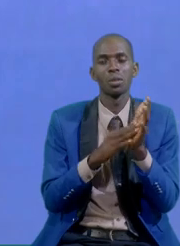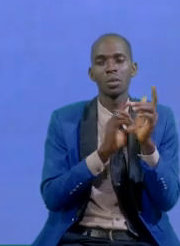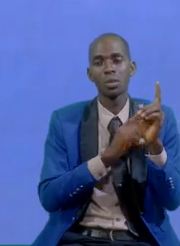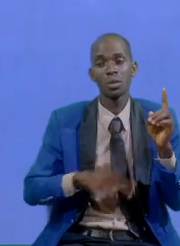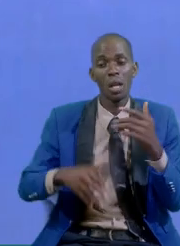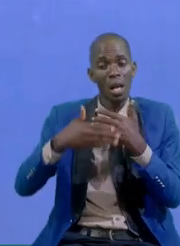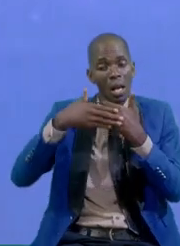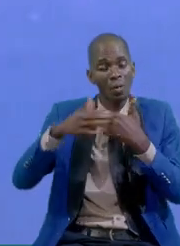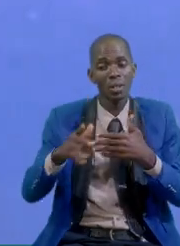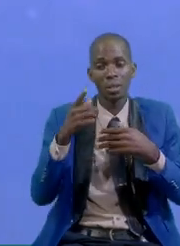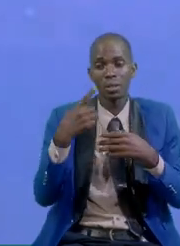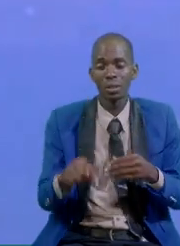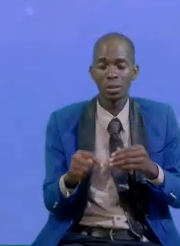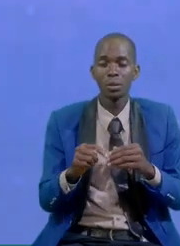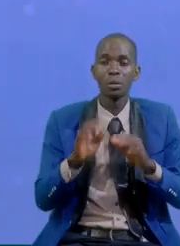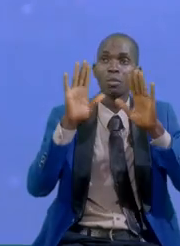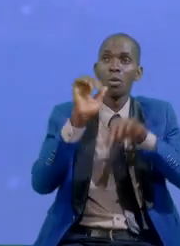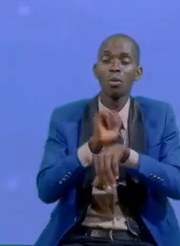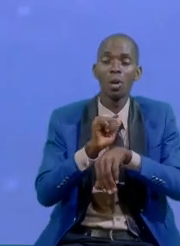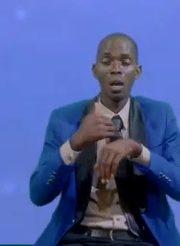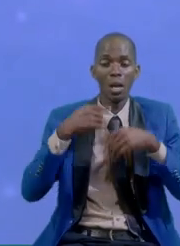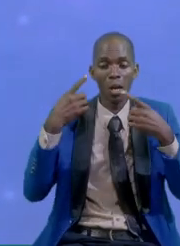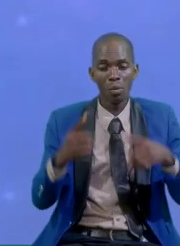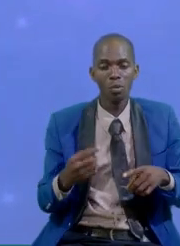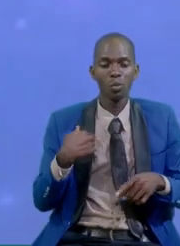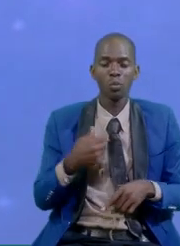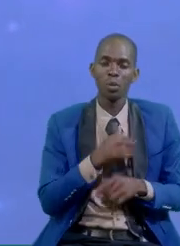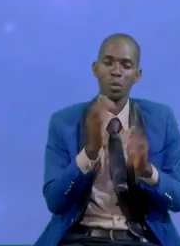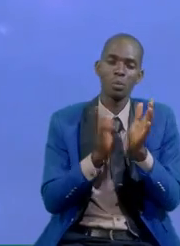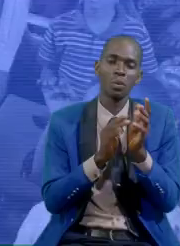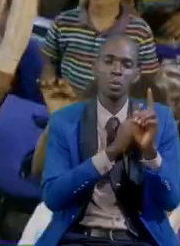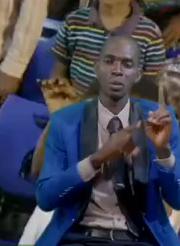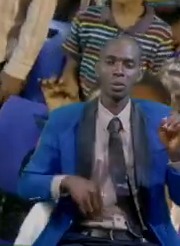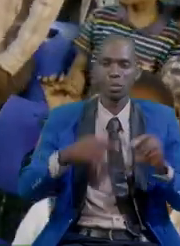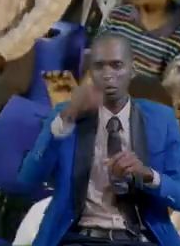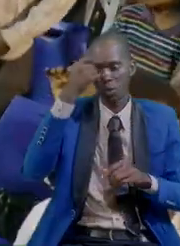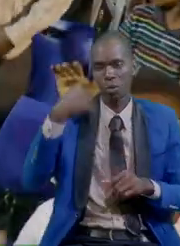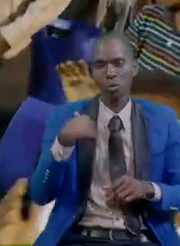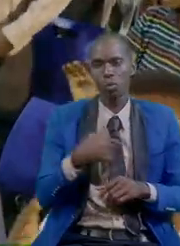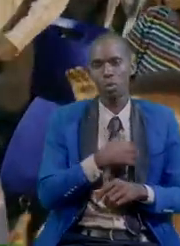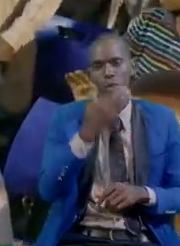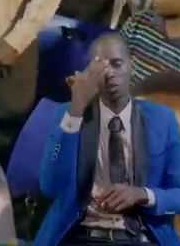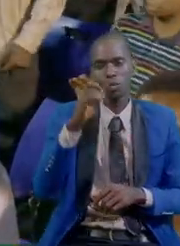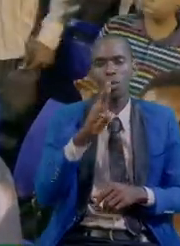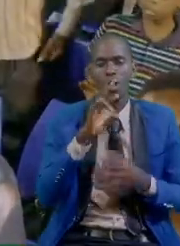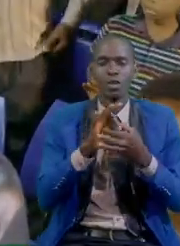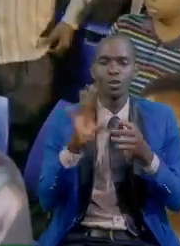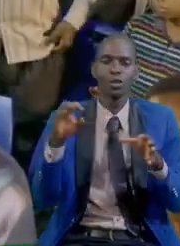the prayer, we'll praise the Lord because we know you are loosed in Jesus' name.